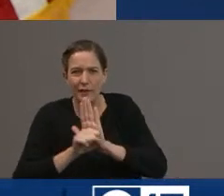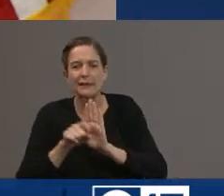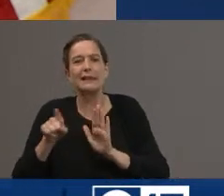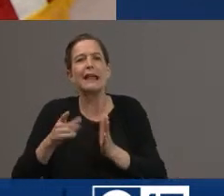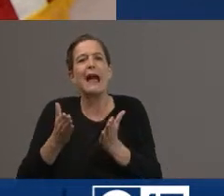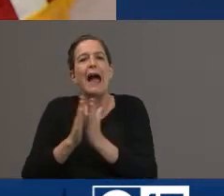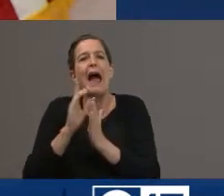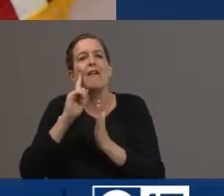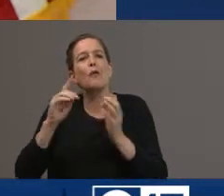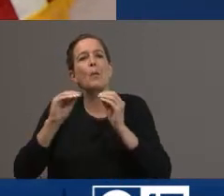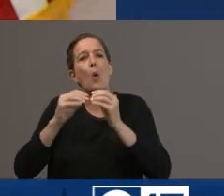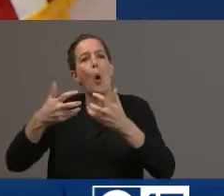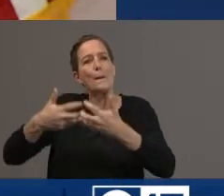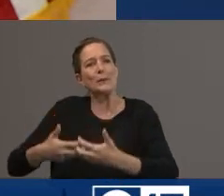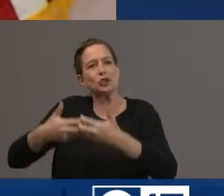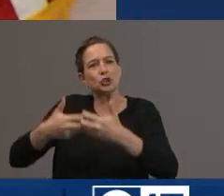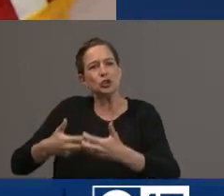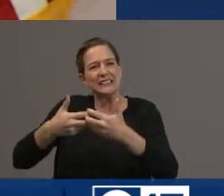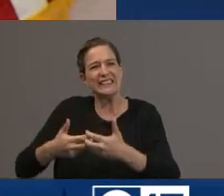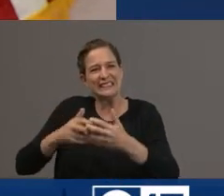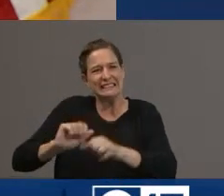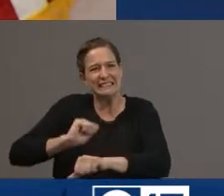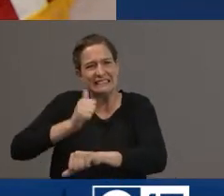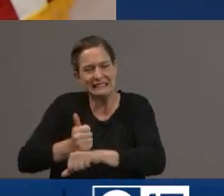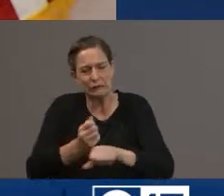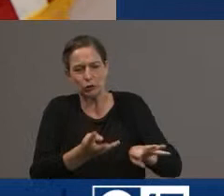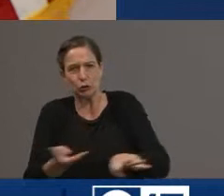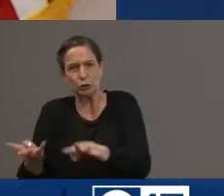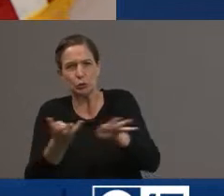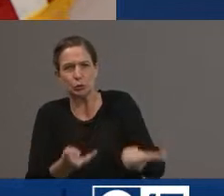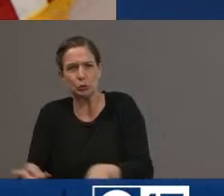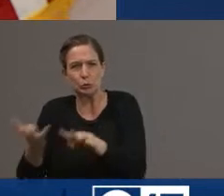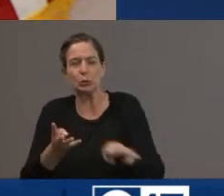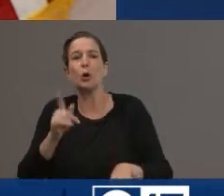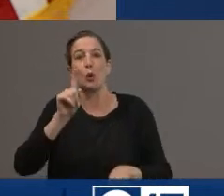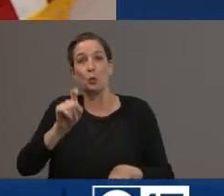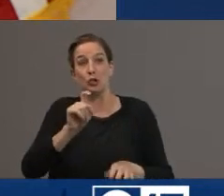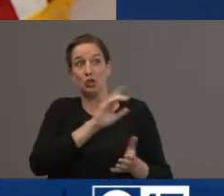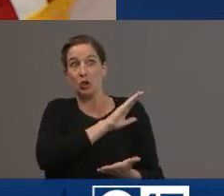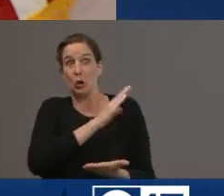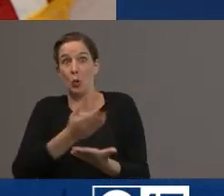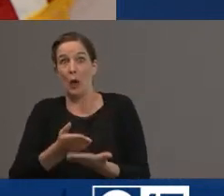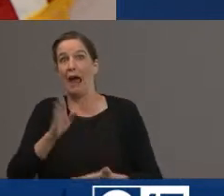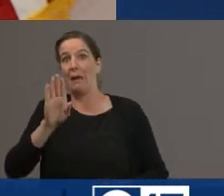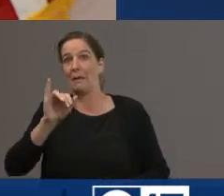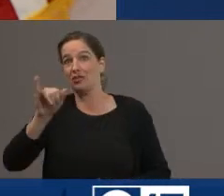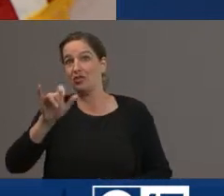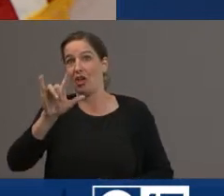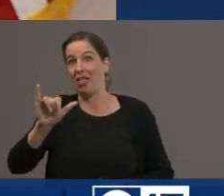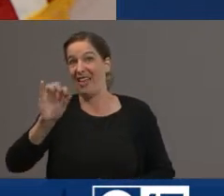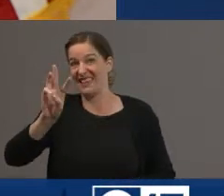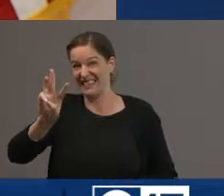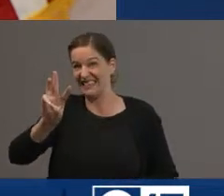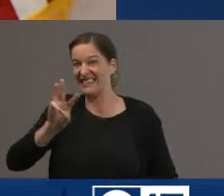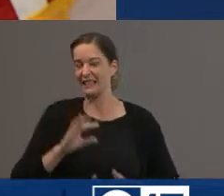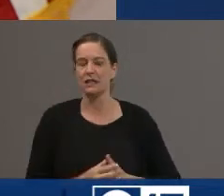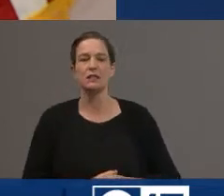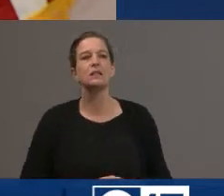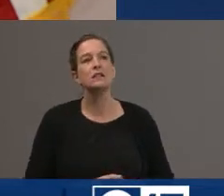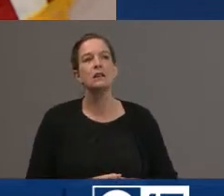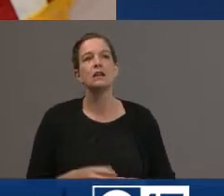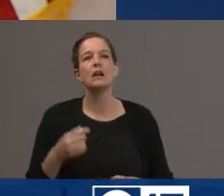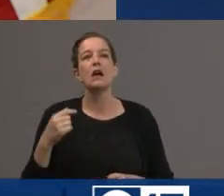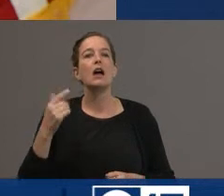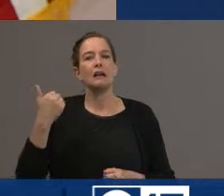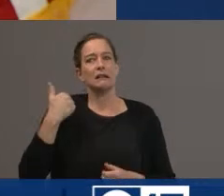Roche testing machine. We were able to secure that. That should be here by July 6th. And over the weekend, we had heard that they